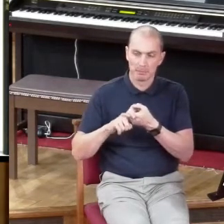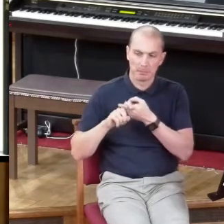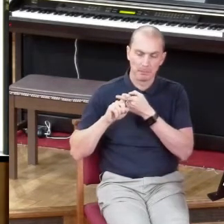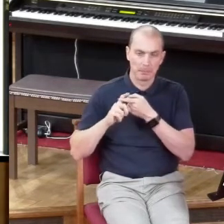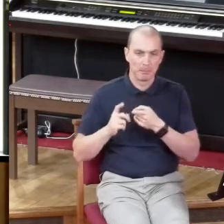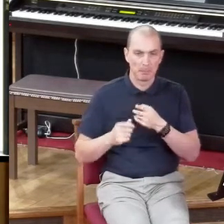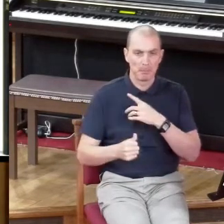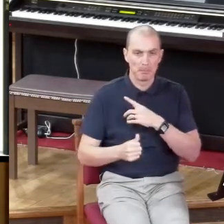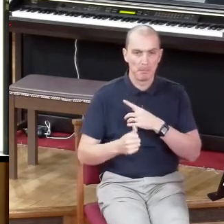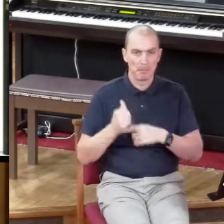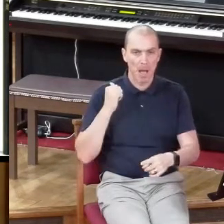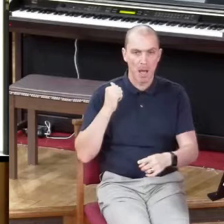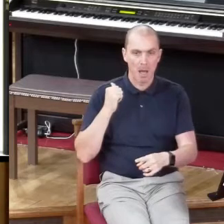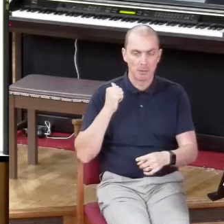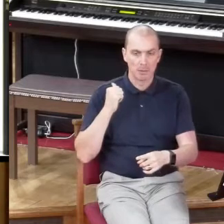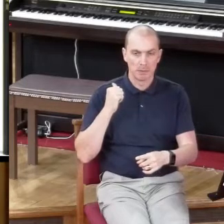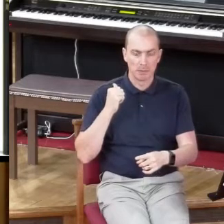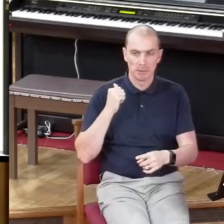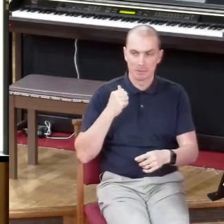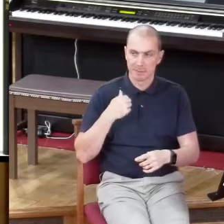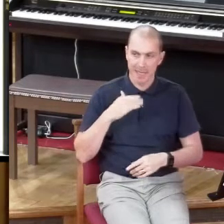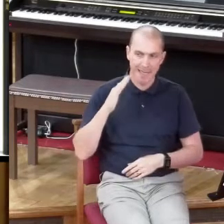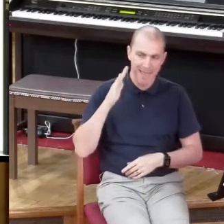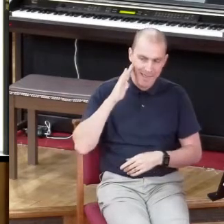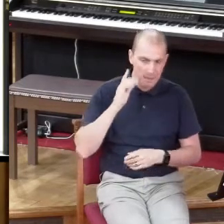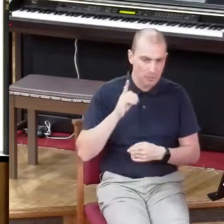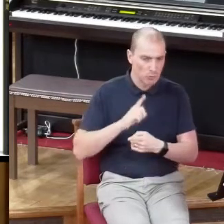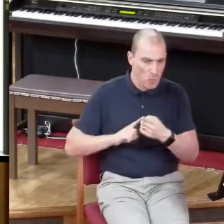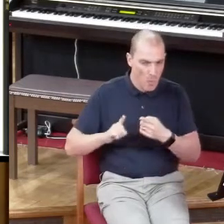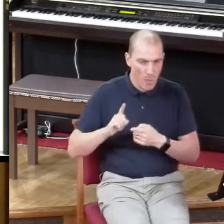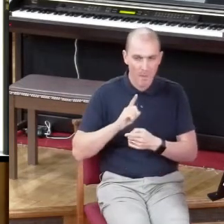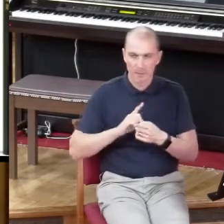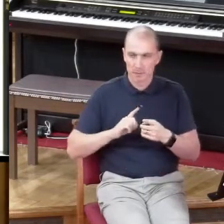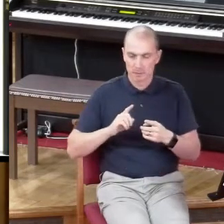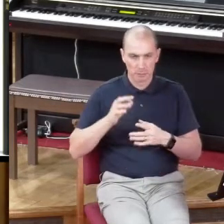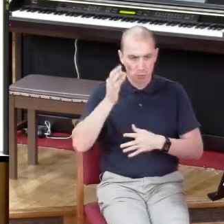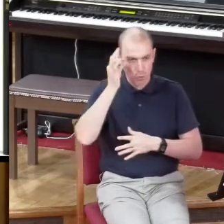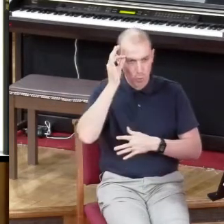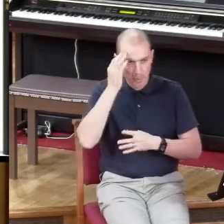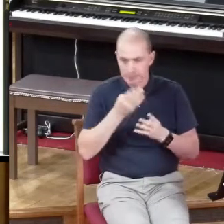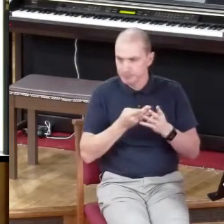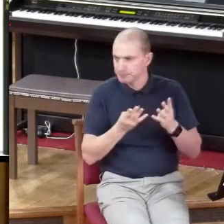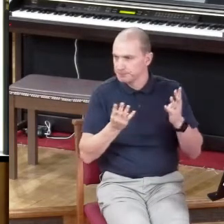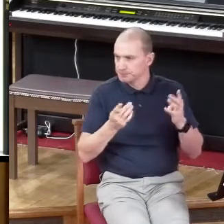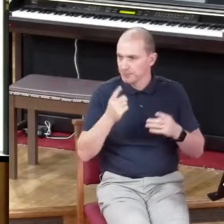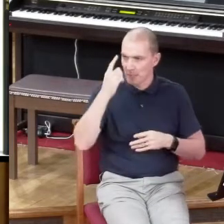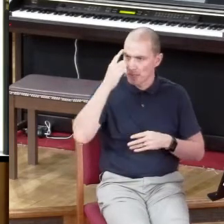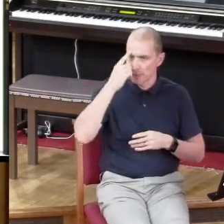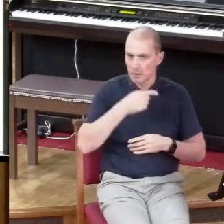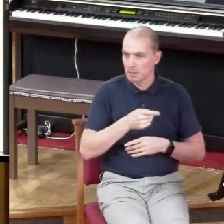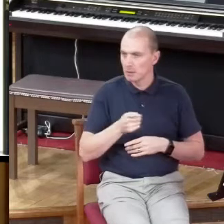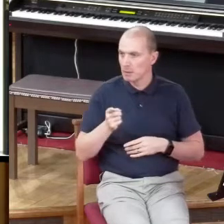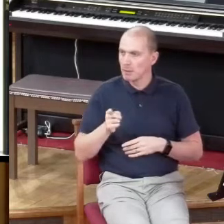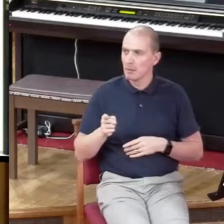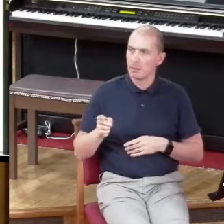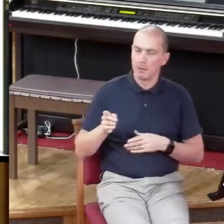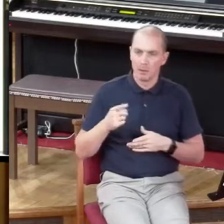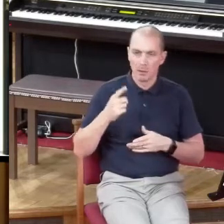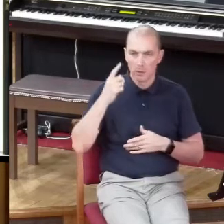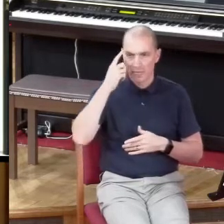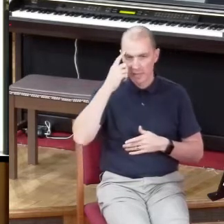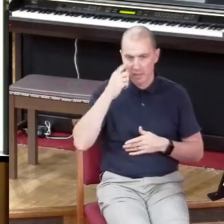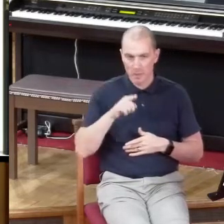from people in various committees and conferences and things in the Church of Scotland, people who think that people who want that pattern